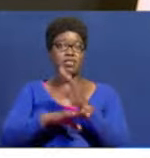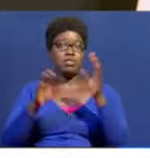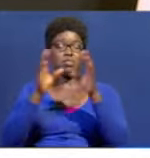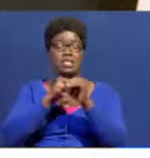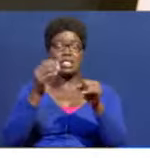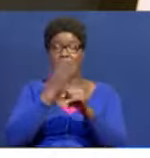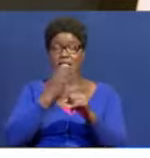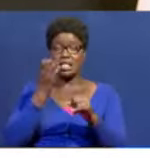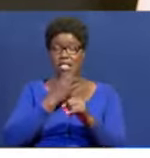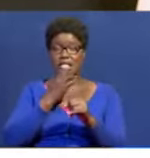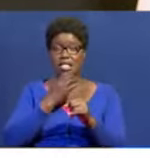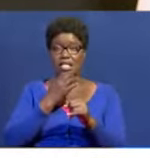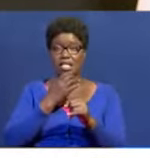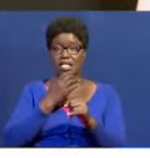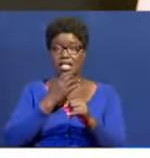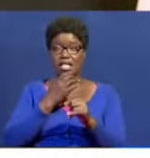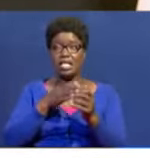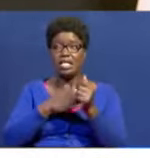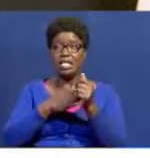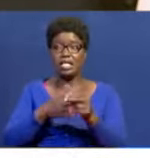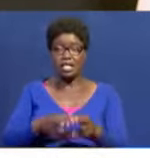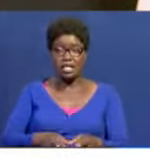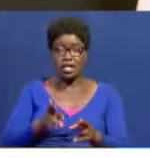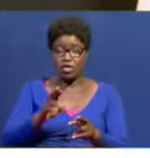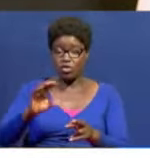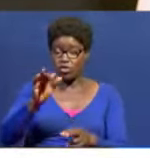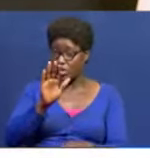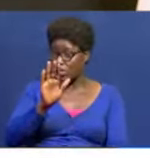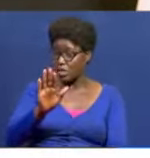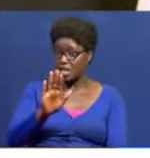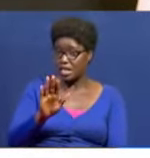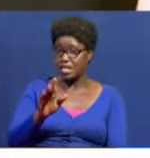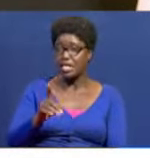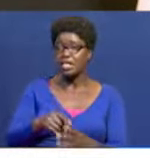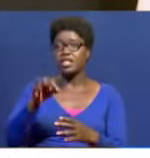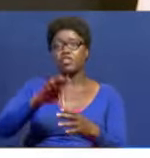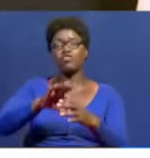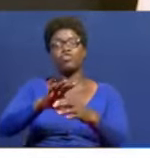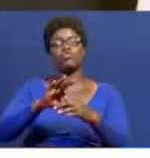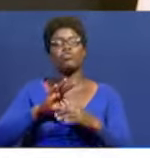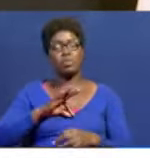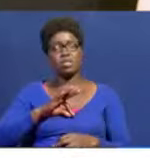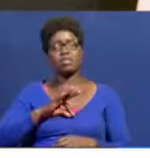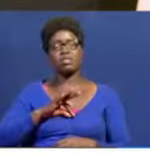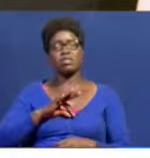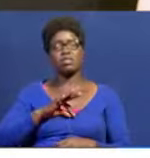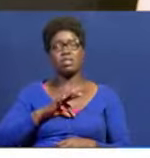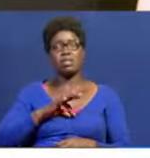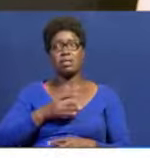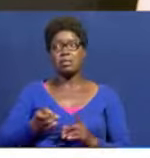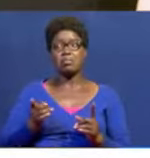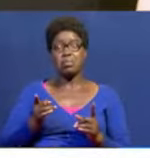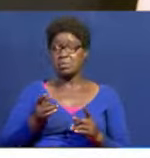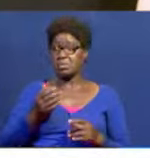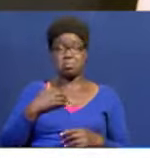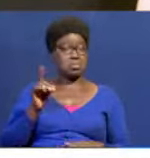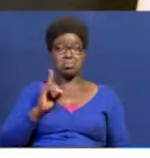President Rigathi Gachagua occasioned a tarmac road to be done in his constituency, he should vote for me. But I